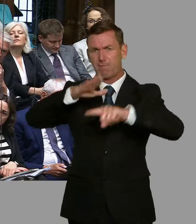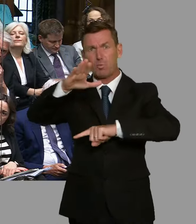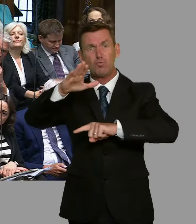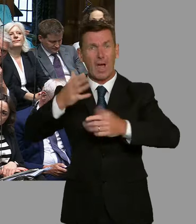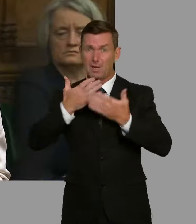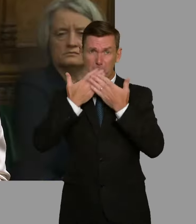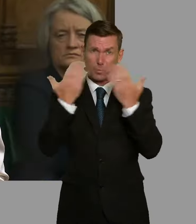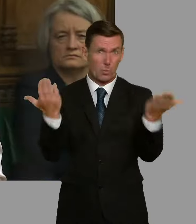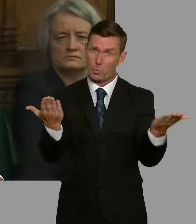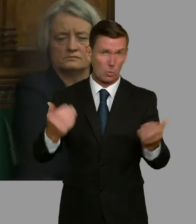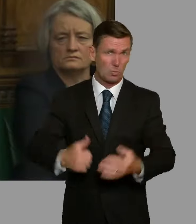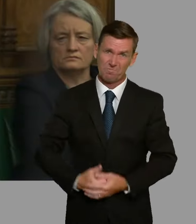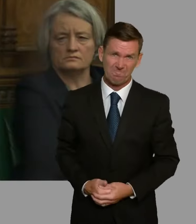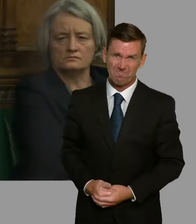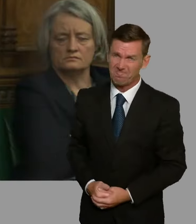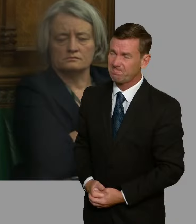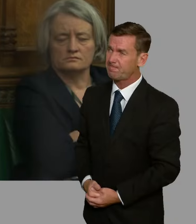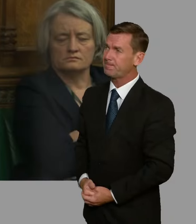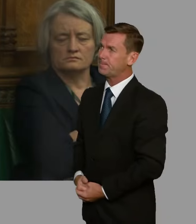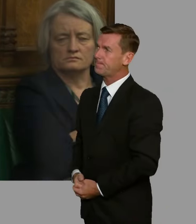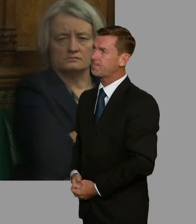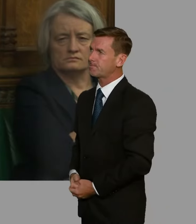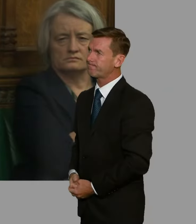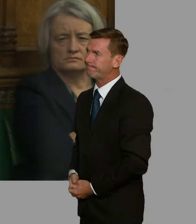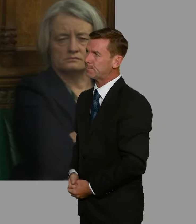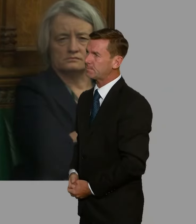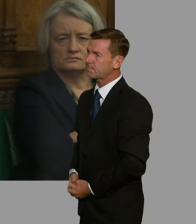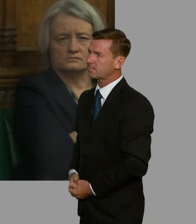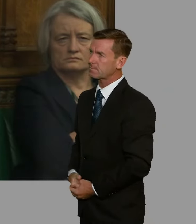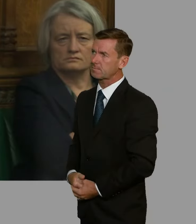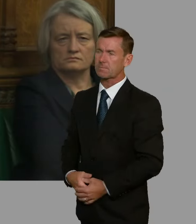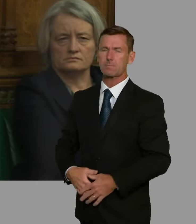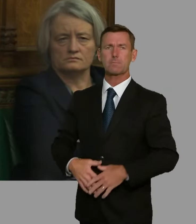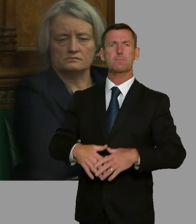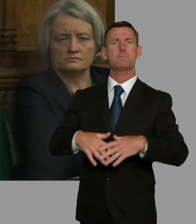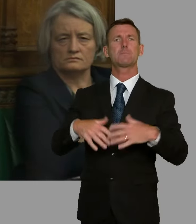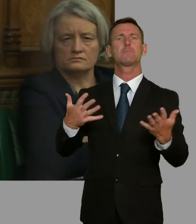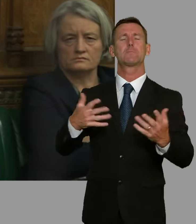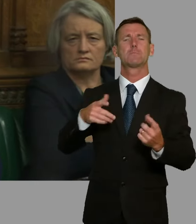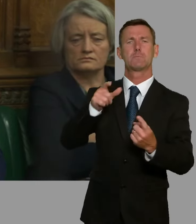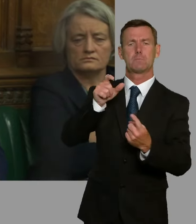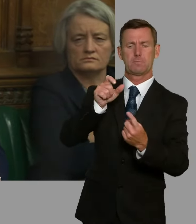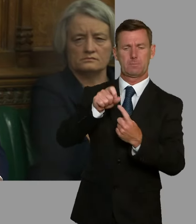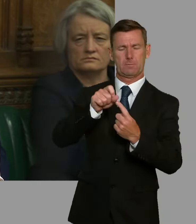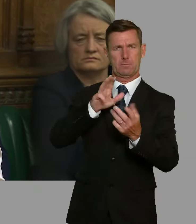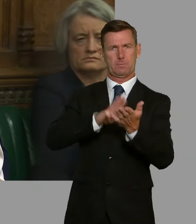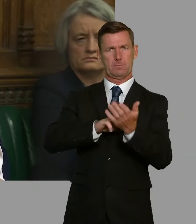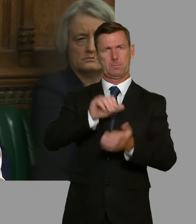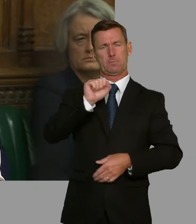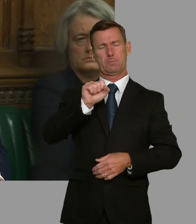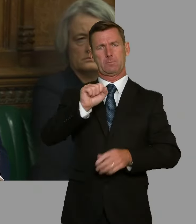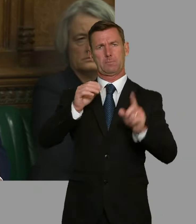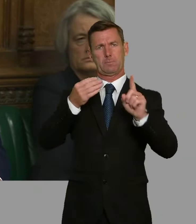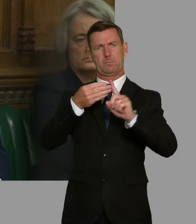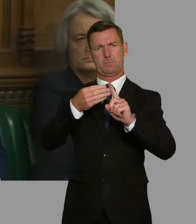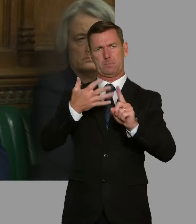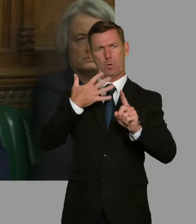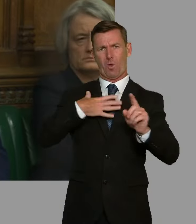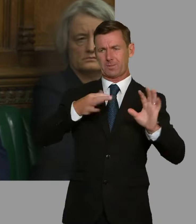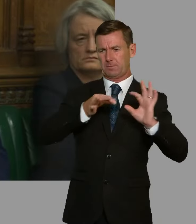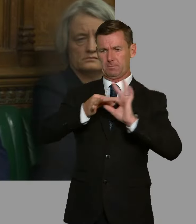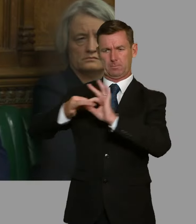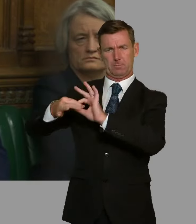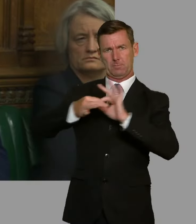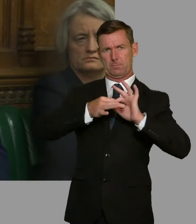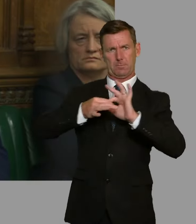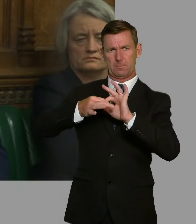Given the Prime Minister's desire to strengthen strategic alignment with our European neighbours, will he, in the interests of